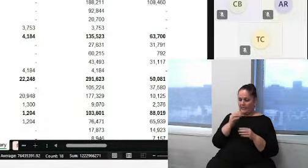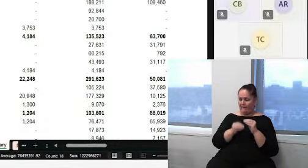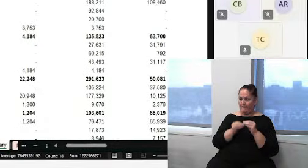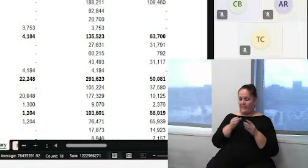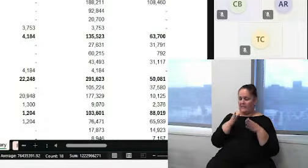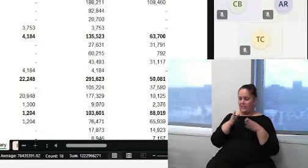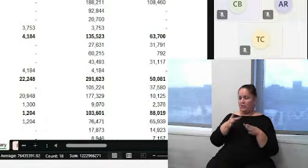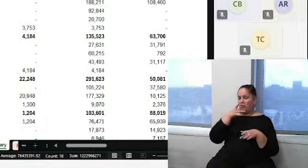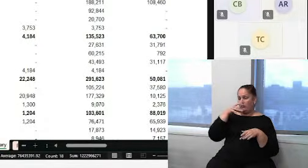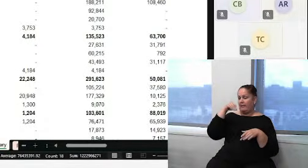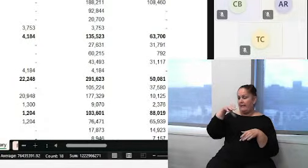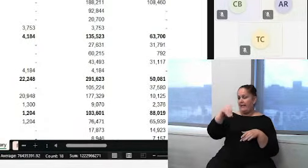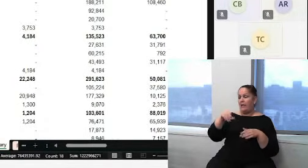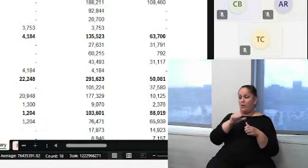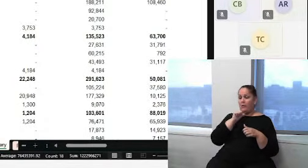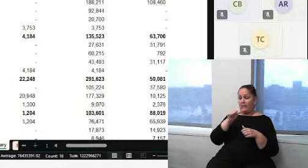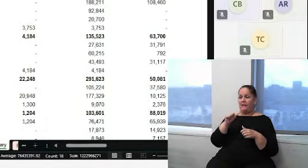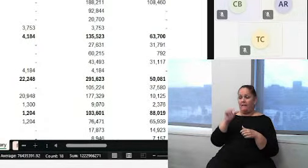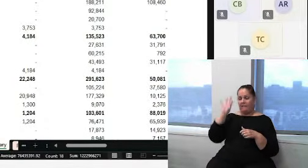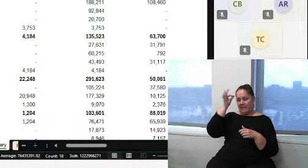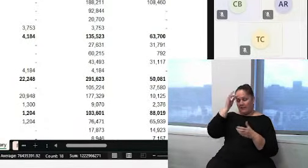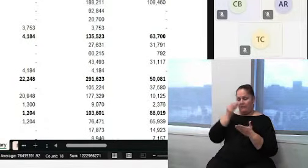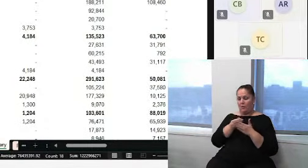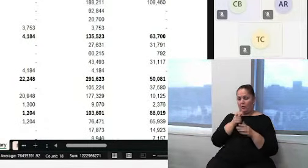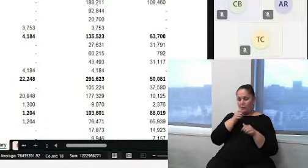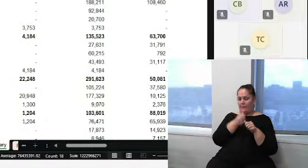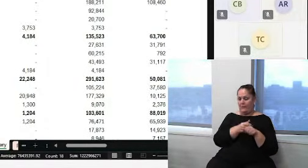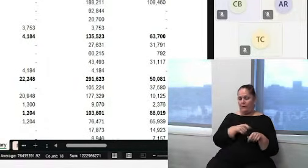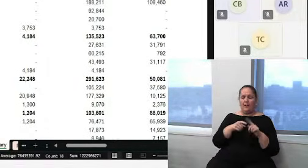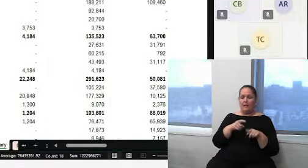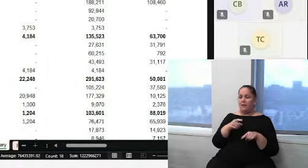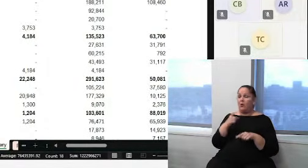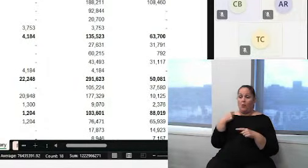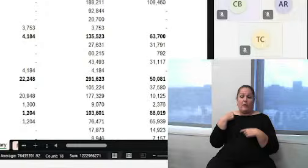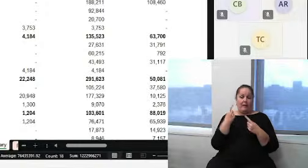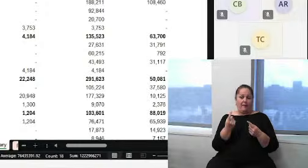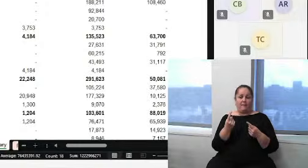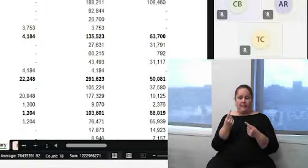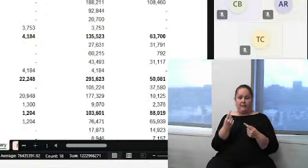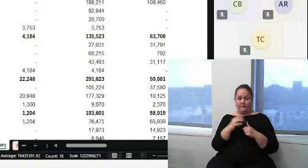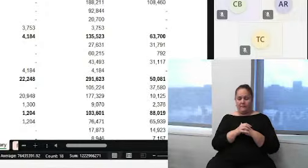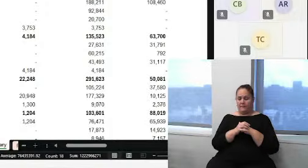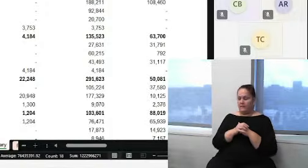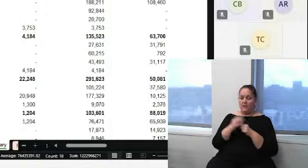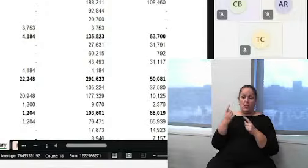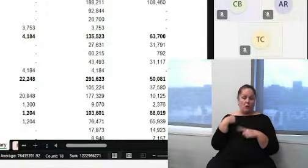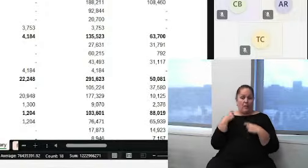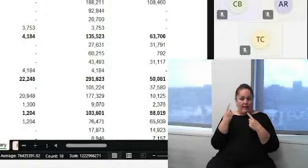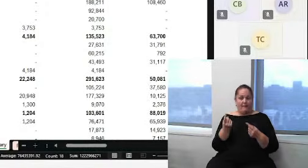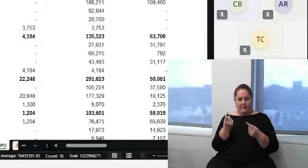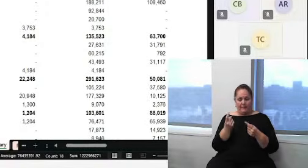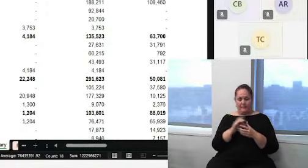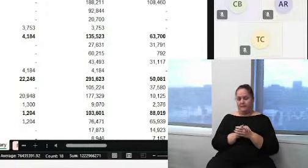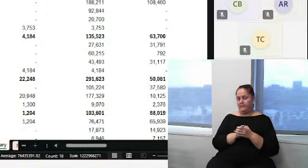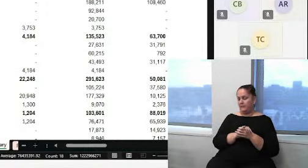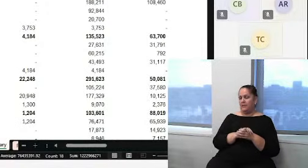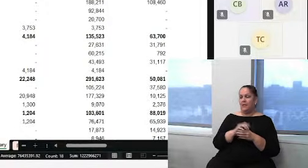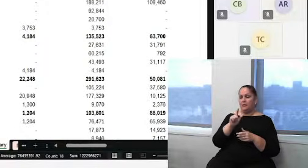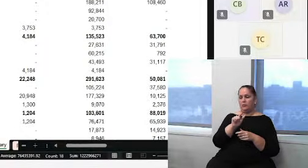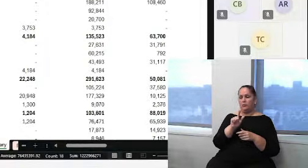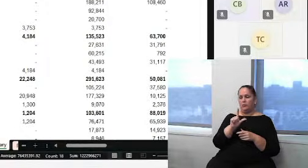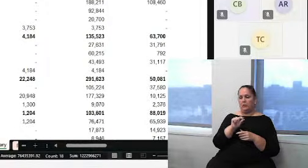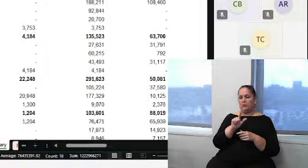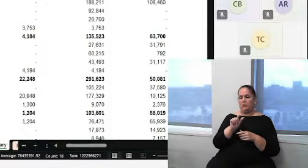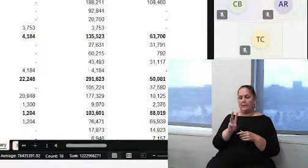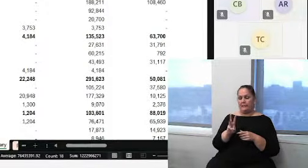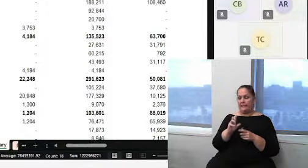here today, you want to get started fixing streetlights with non-federal funds to comply with this mandate. We have been, just want to make sure. Okay,